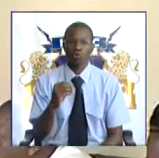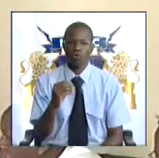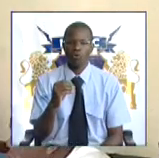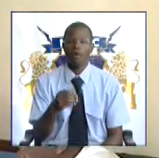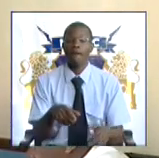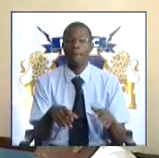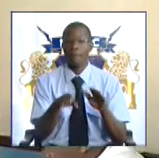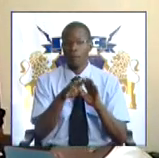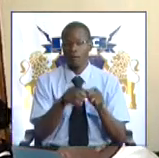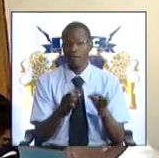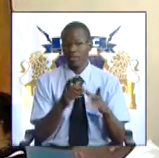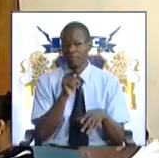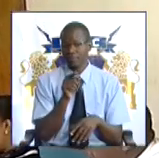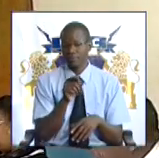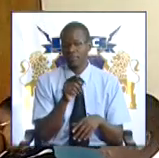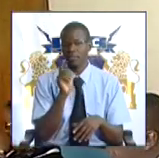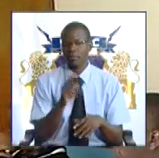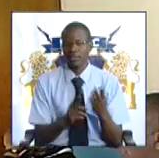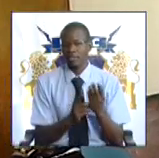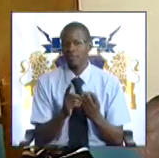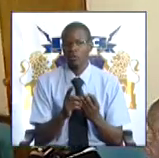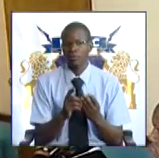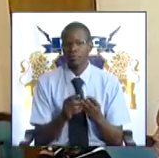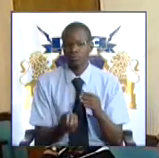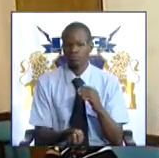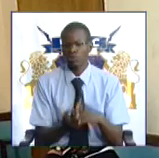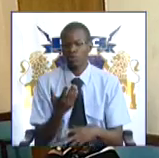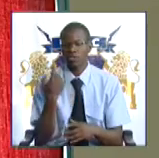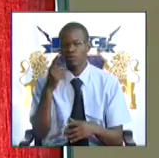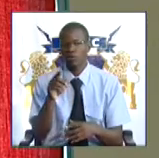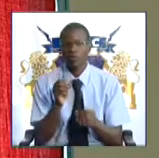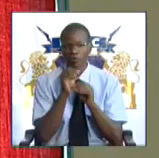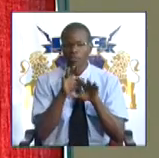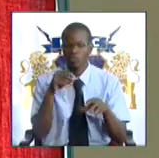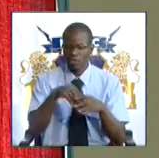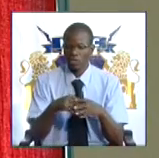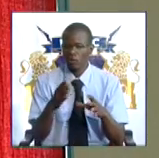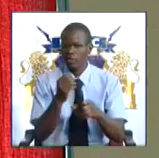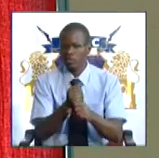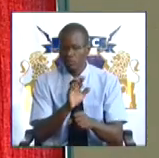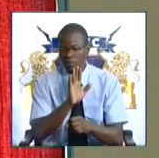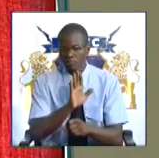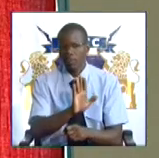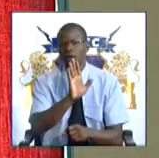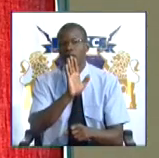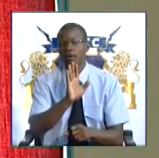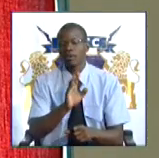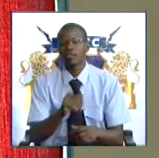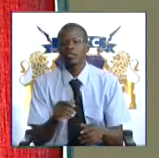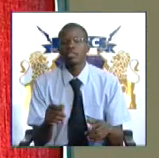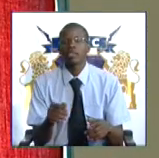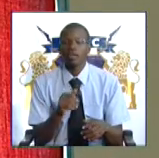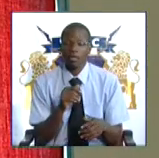of information within the organization itself and not rely solely on what is acquired from third